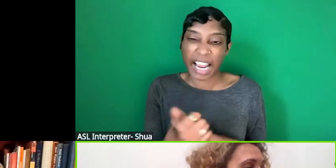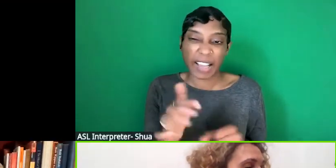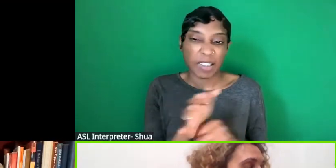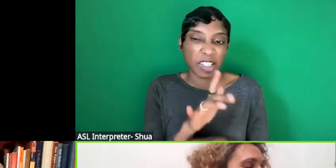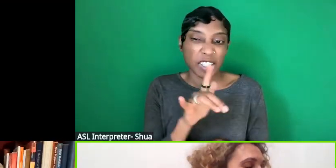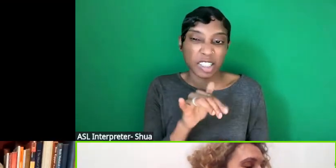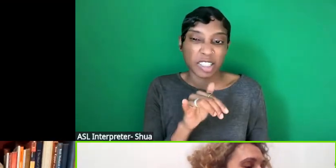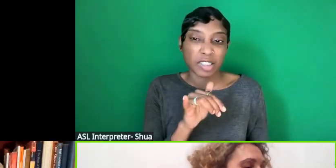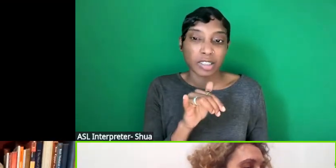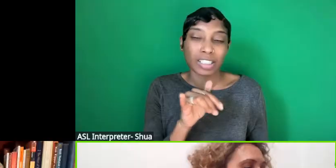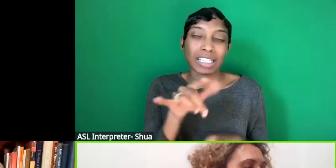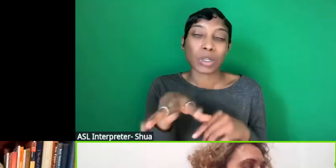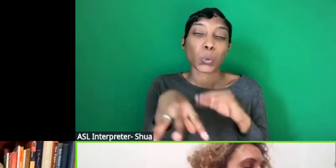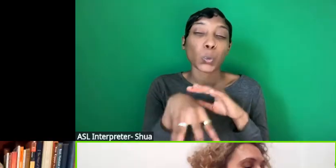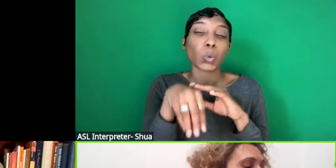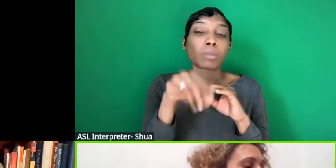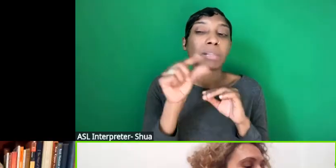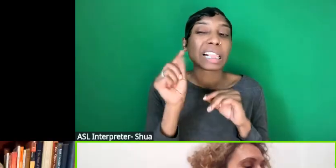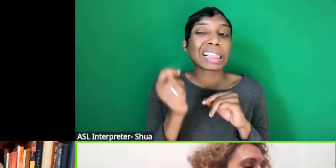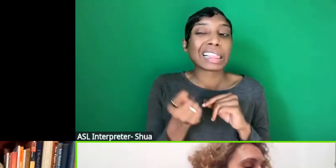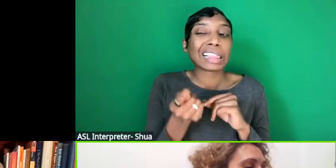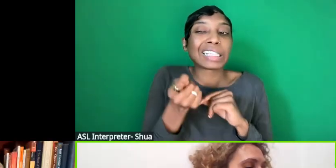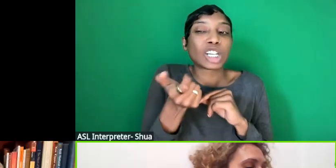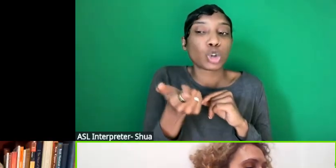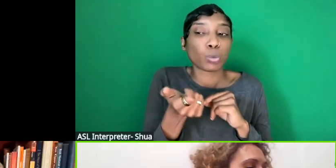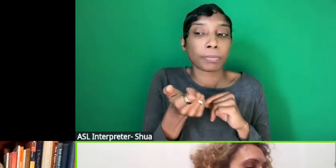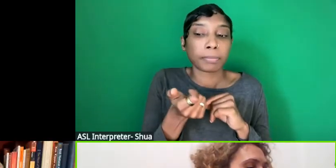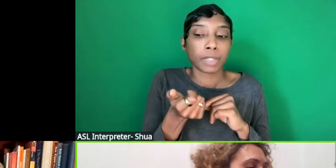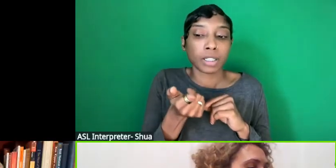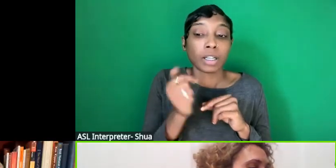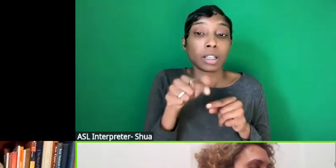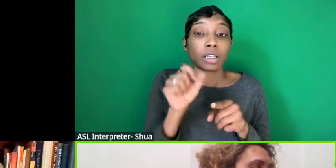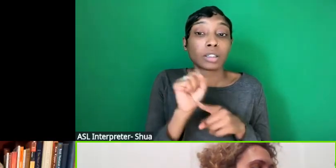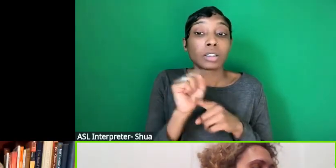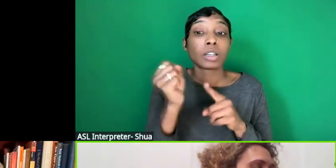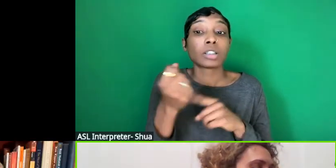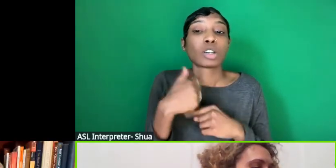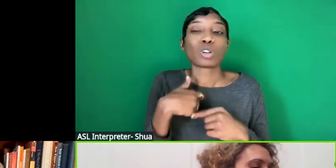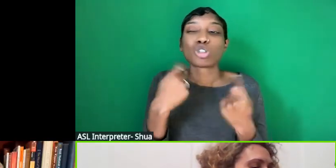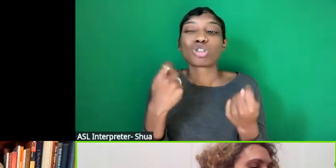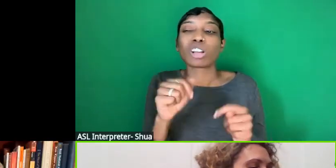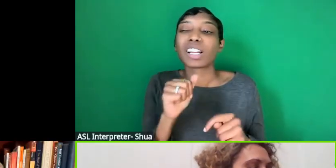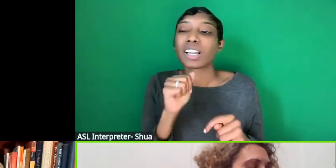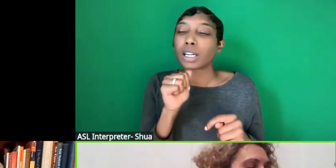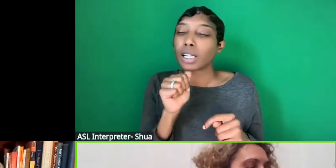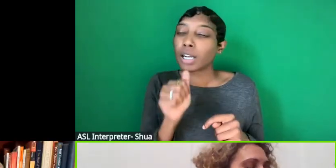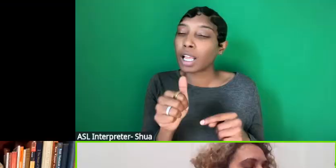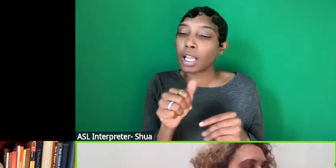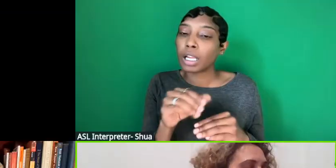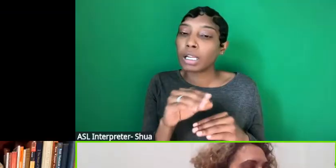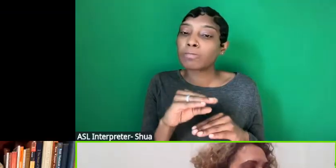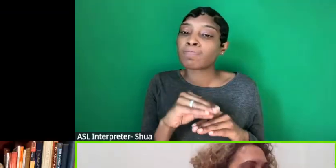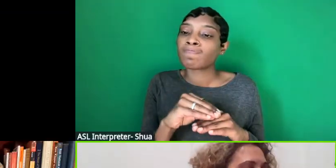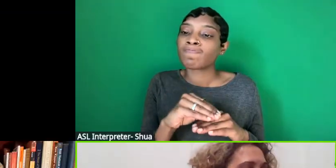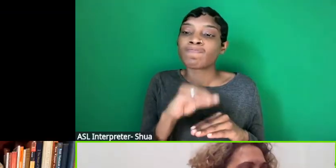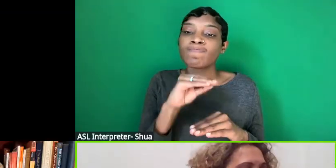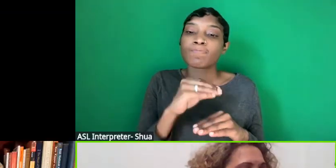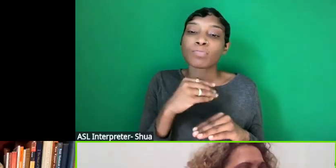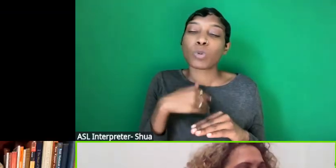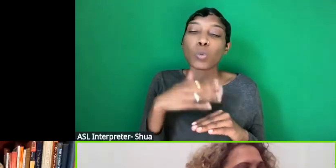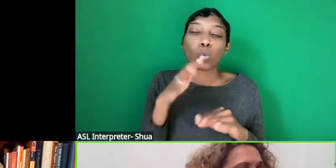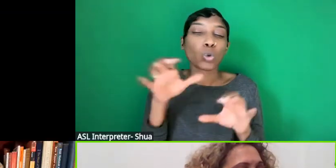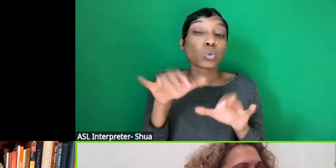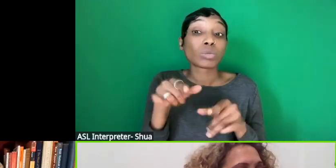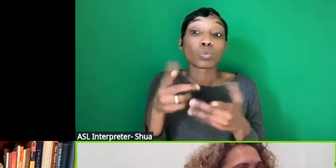It's pulling up a little bit. So in this case, I'm going to try not to pull the whole thing up. I'm going to do this very